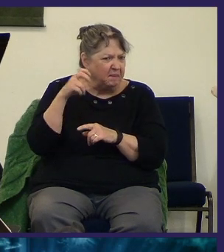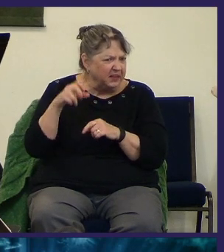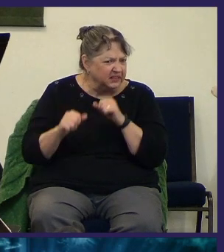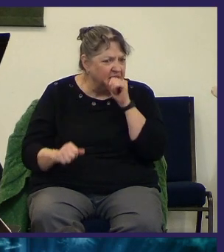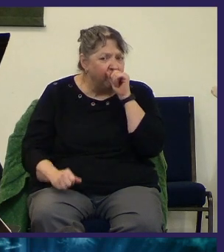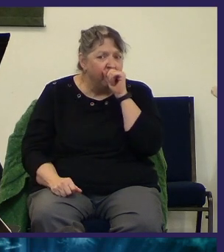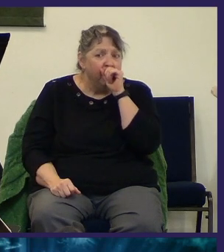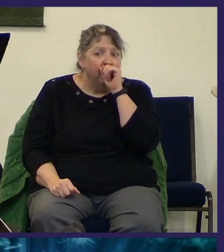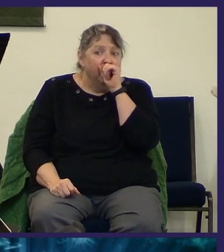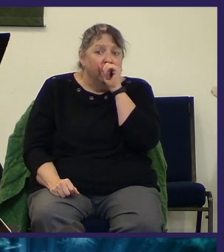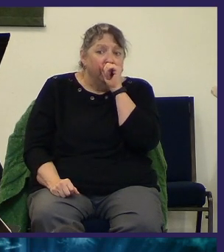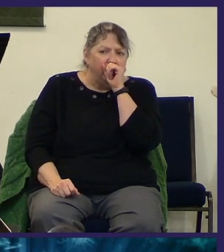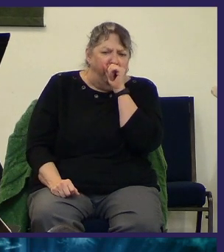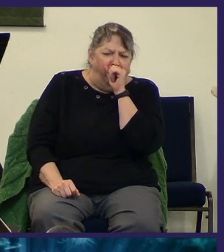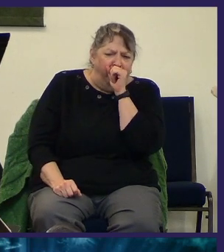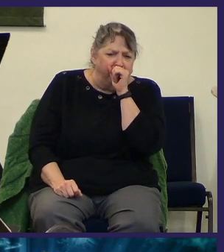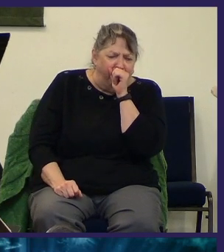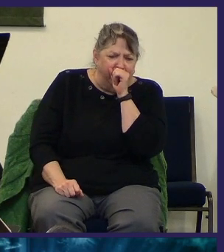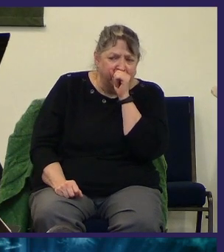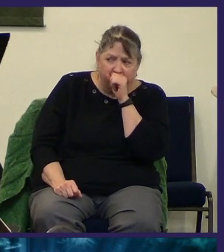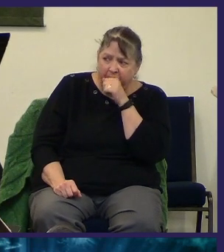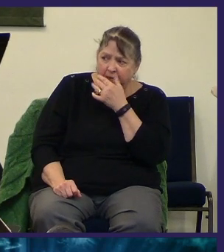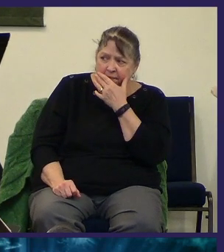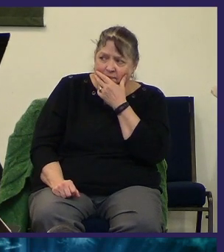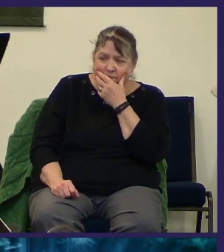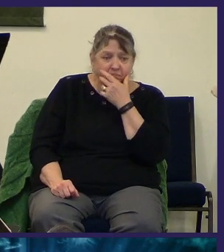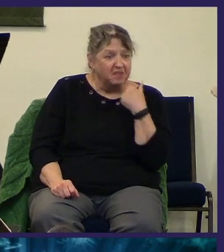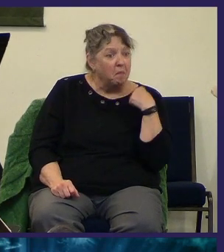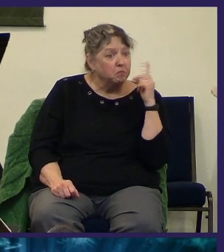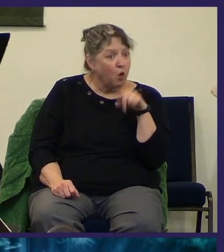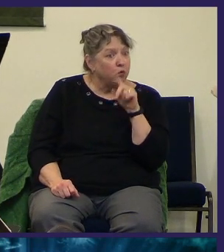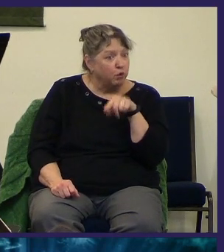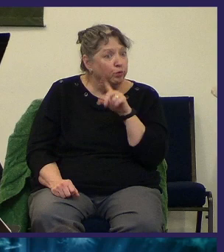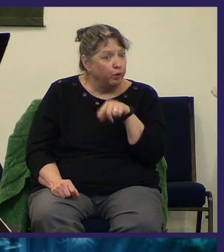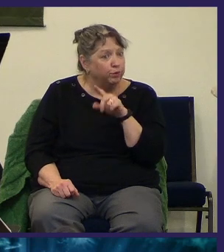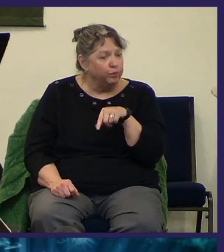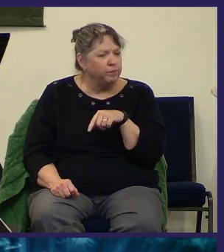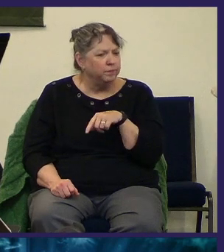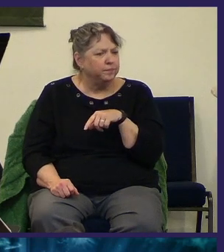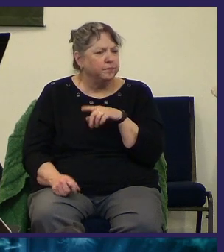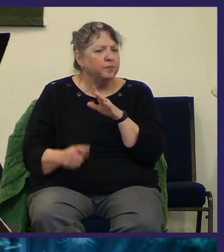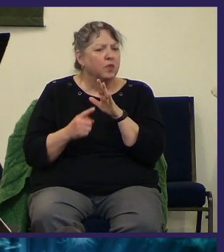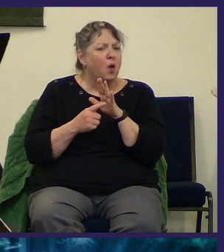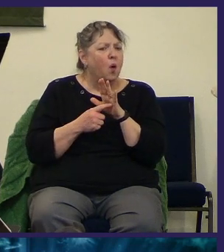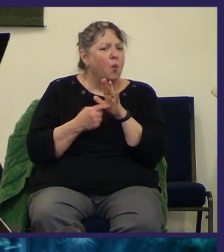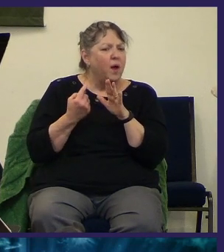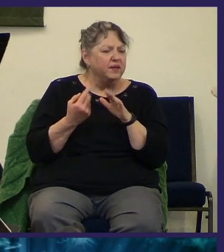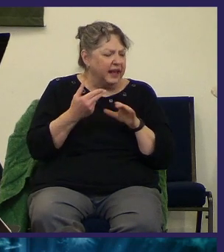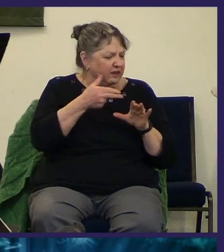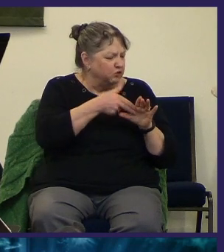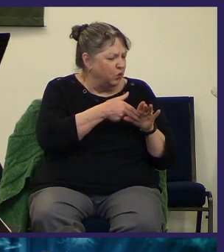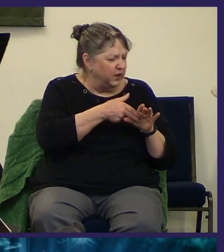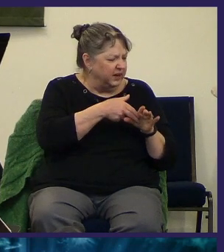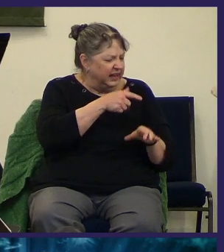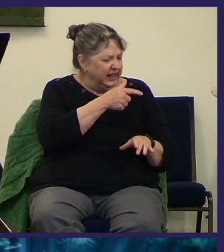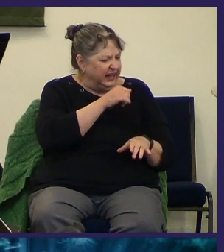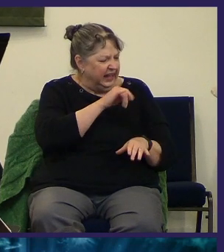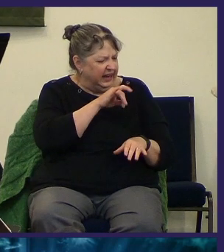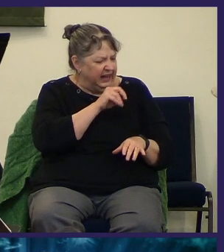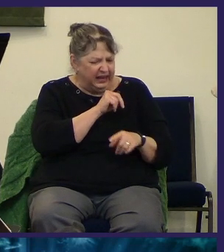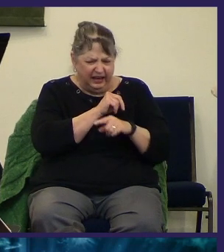we attend regularly and i've known him for years and once i joined the gideon's he said you know what